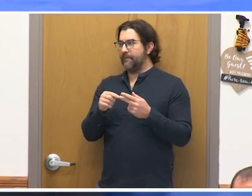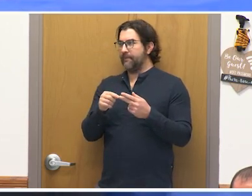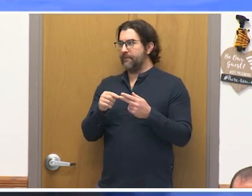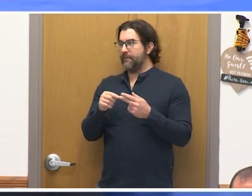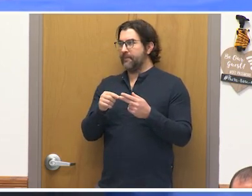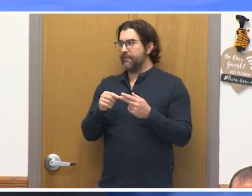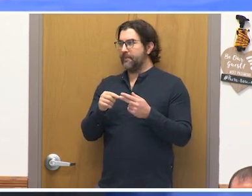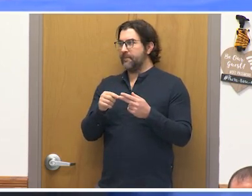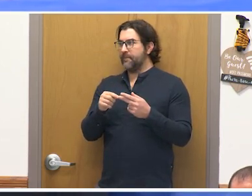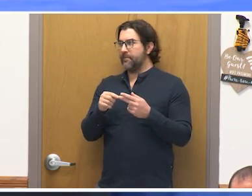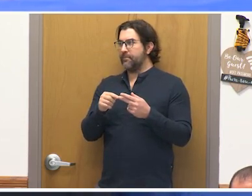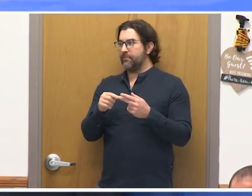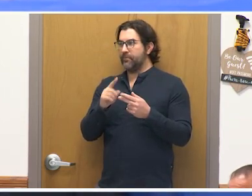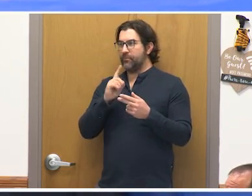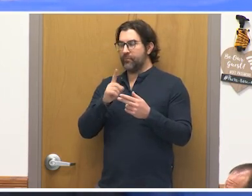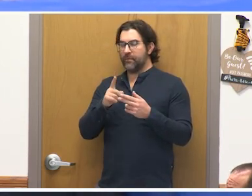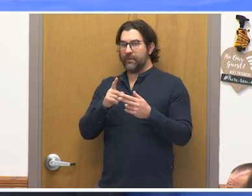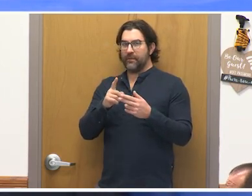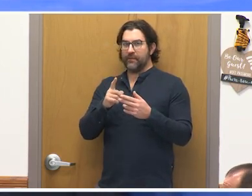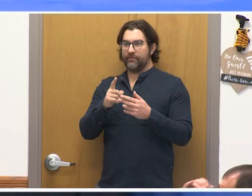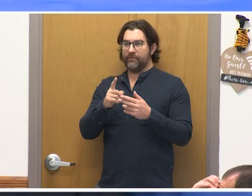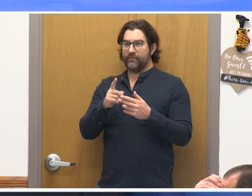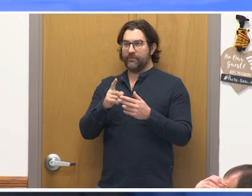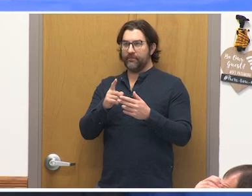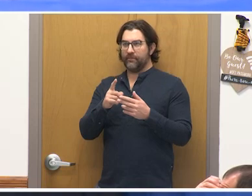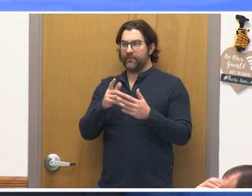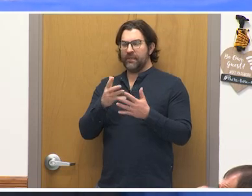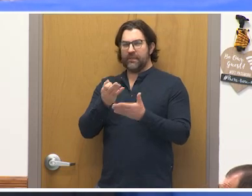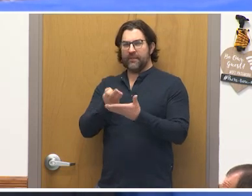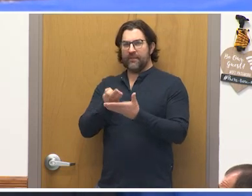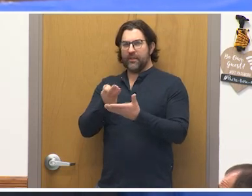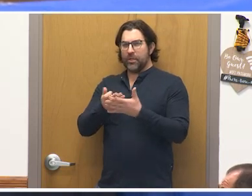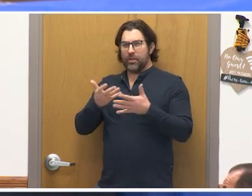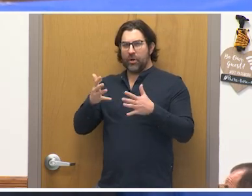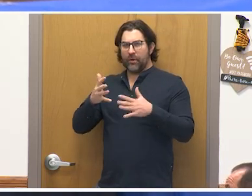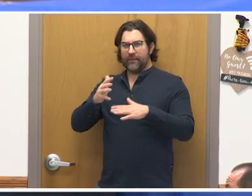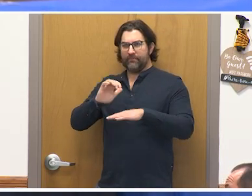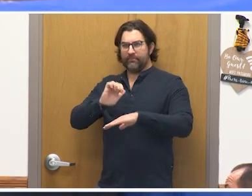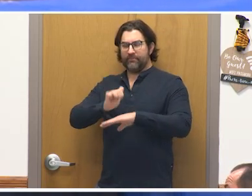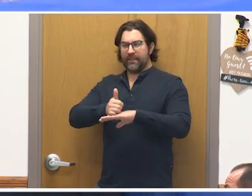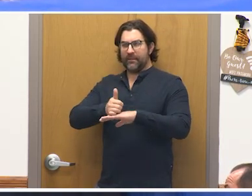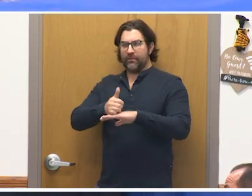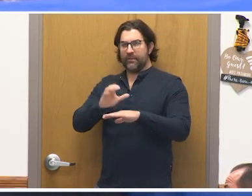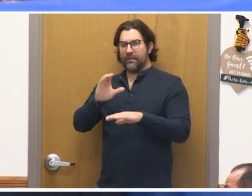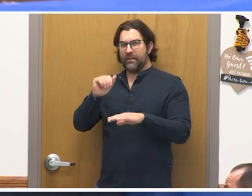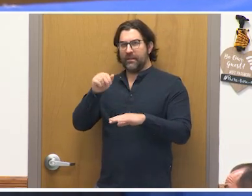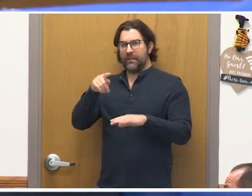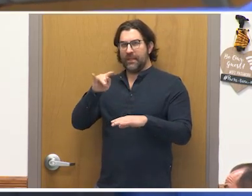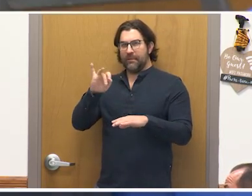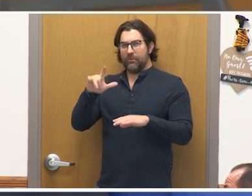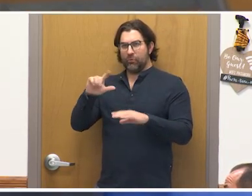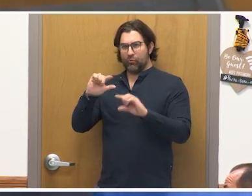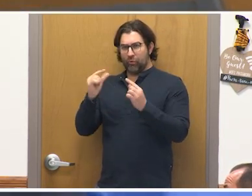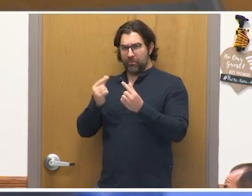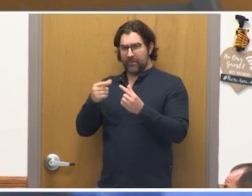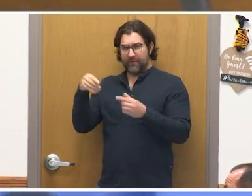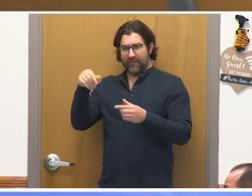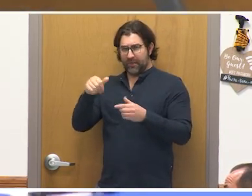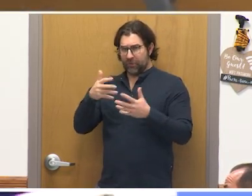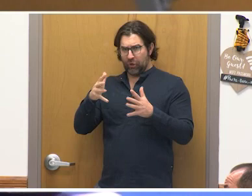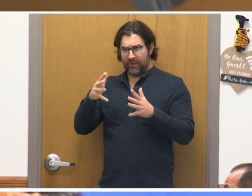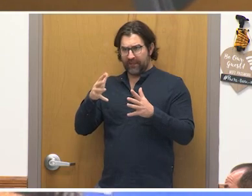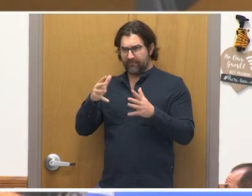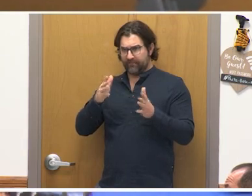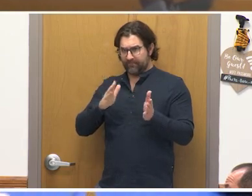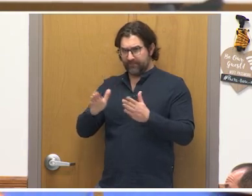Being as though that it'll take so long, is the funding actually already allocated towards this project as a capital improvement? Do you want to answer?